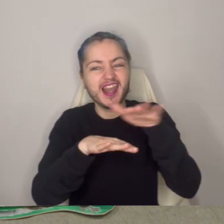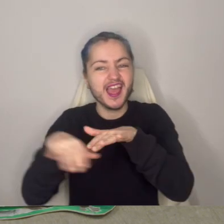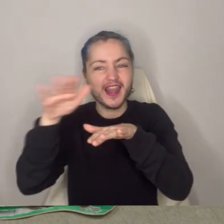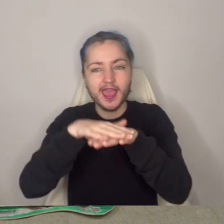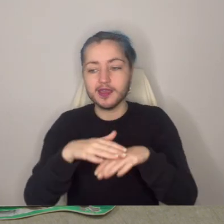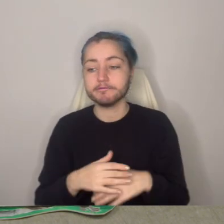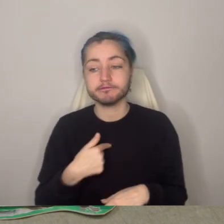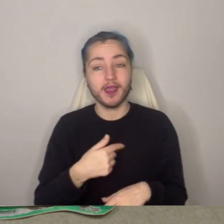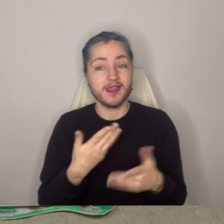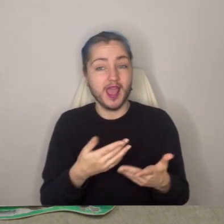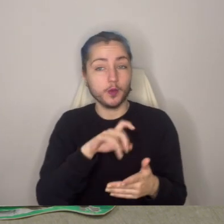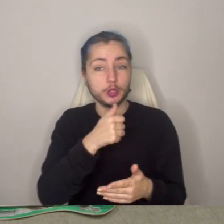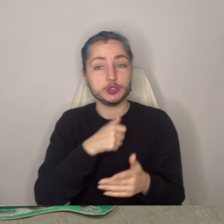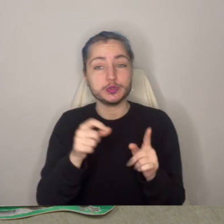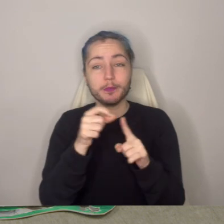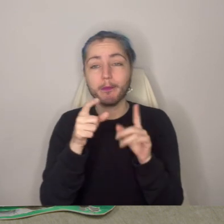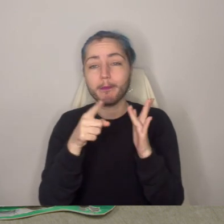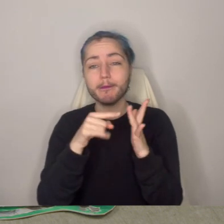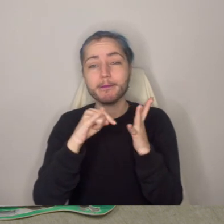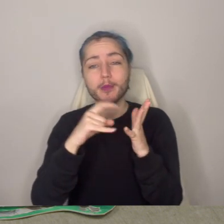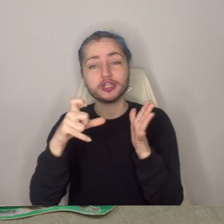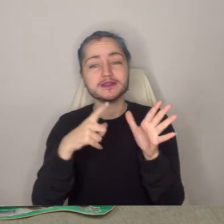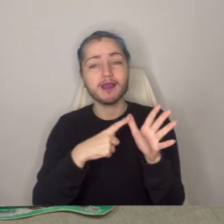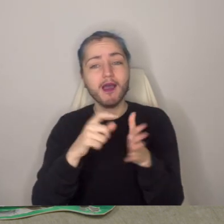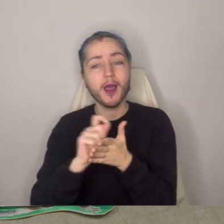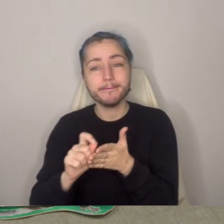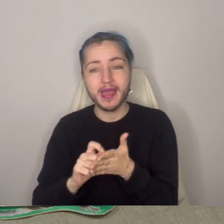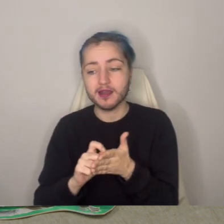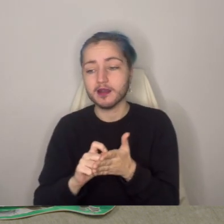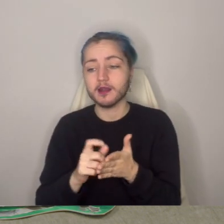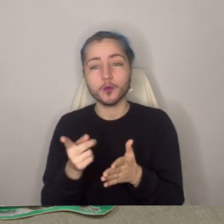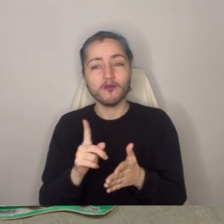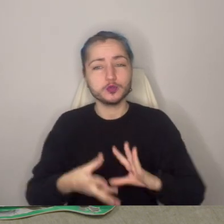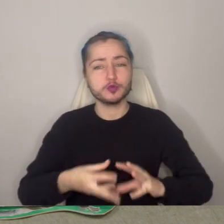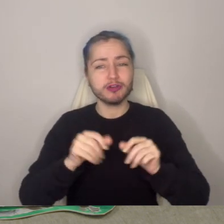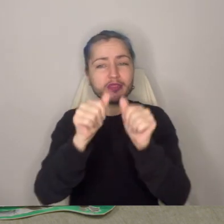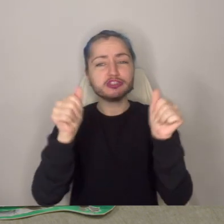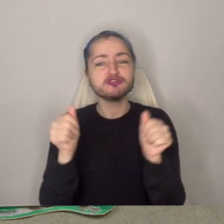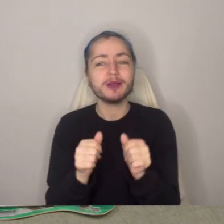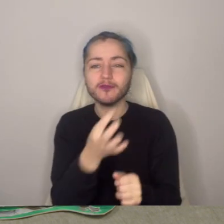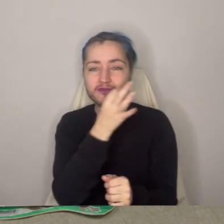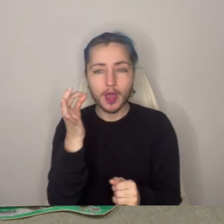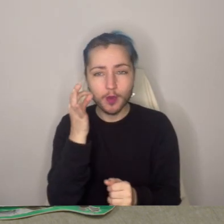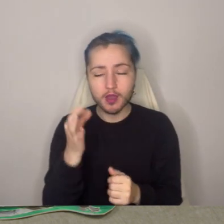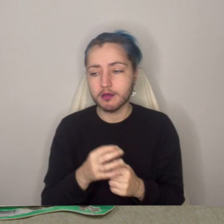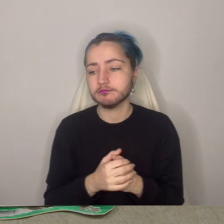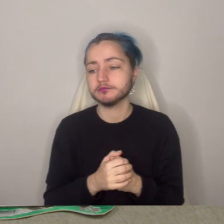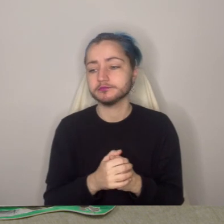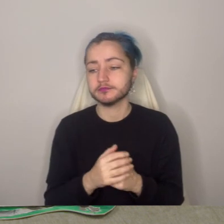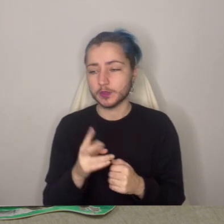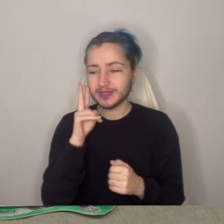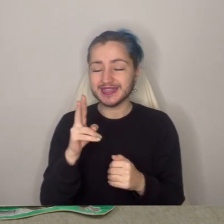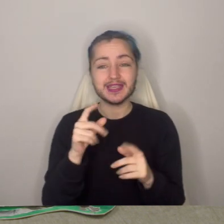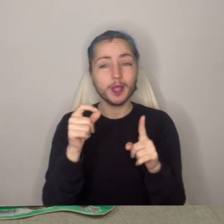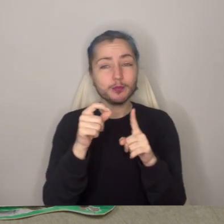my Posca pen right now to kind of form what shape I want my protea to be. As we can see, they can either be